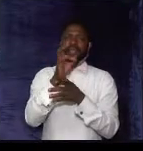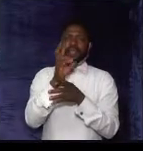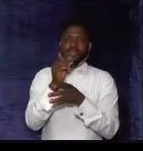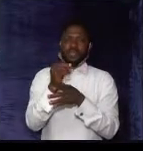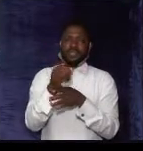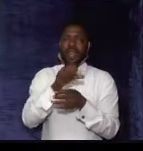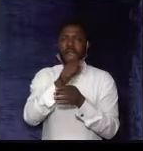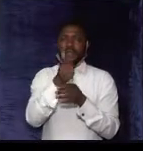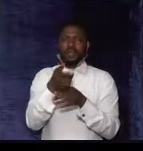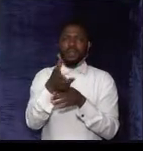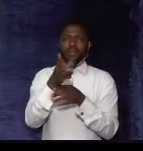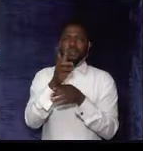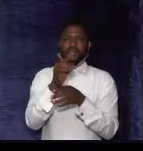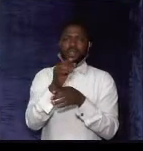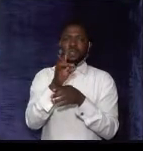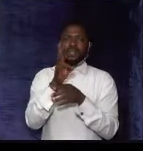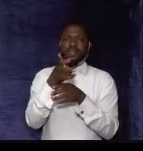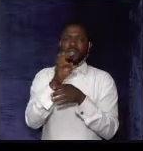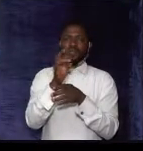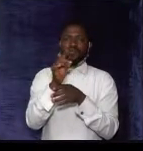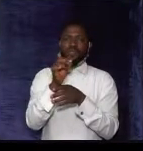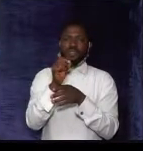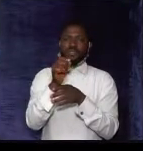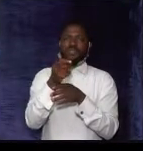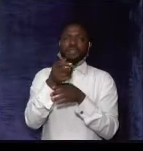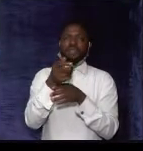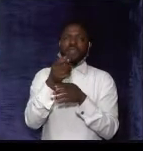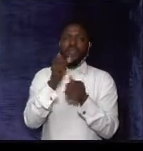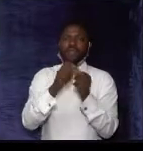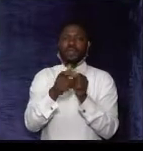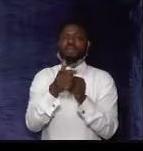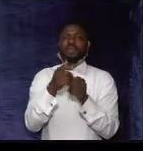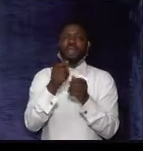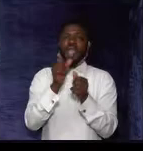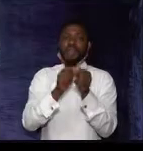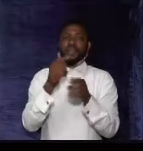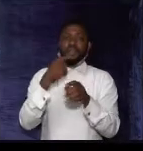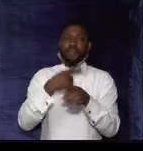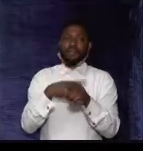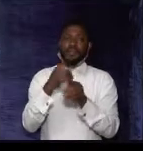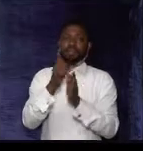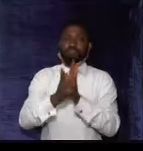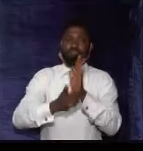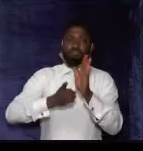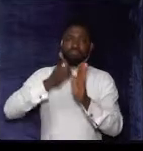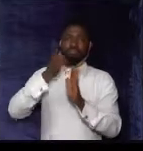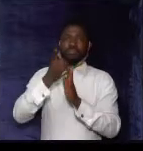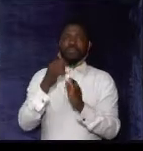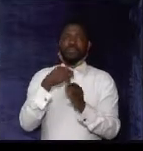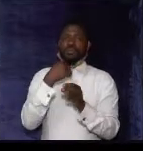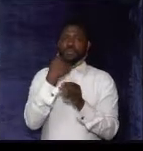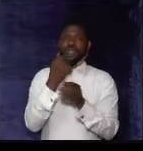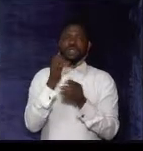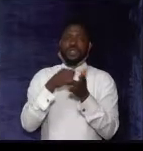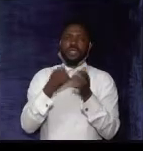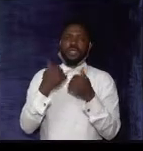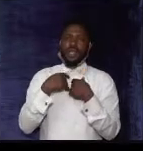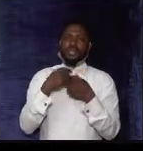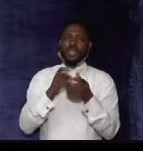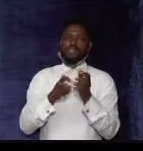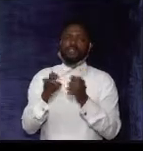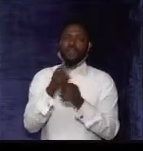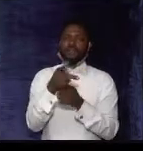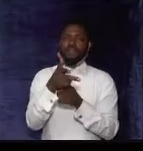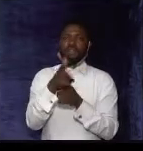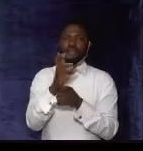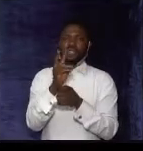360 degrees. Another 360, 720, another 360, another 360. Every time the line goes around the circle, we say it has